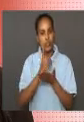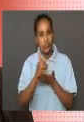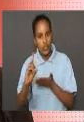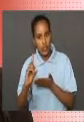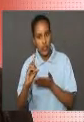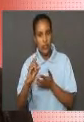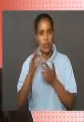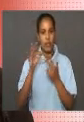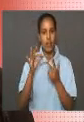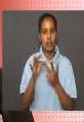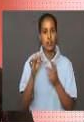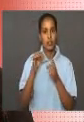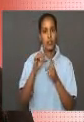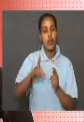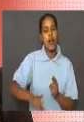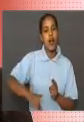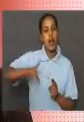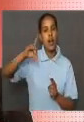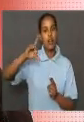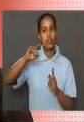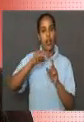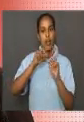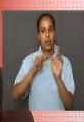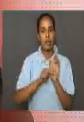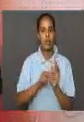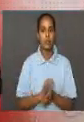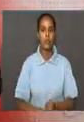in preference to the higher ions.